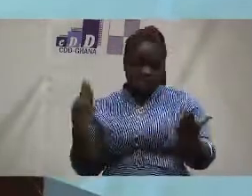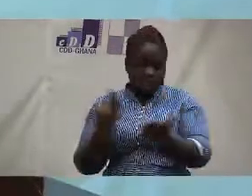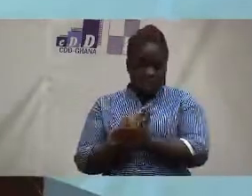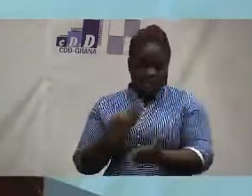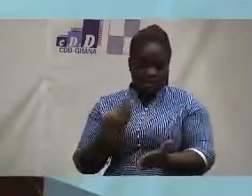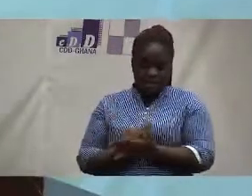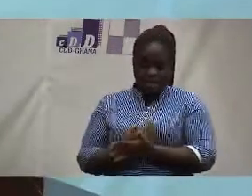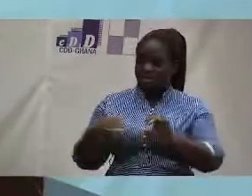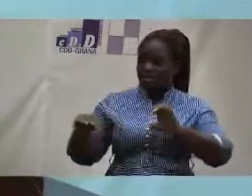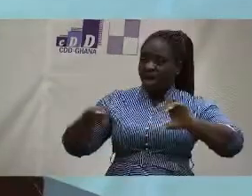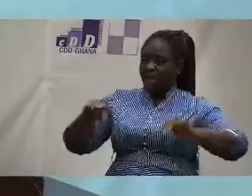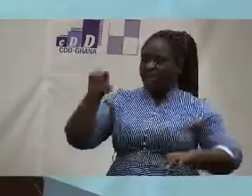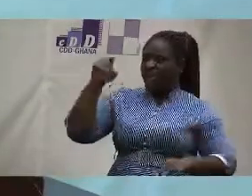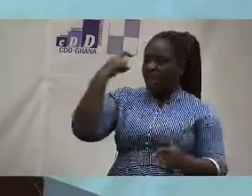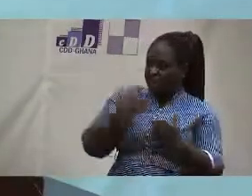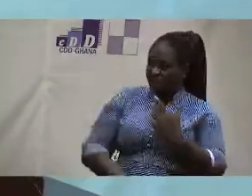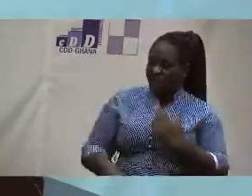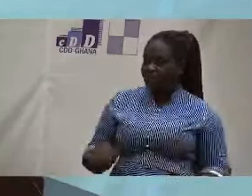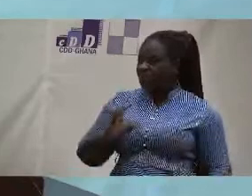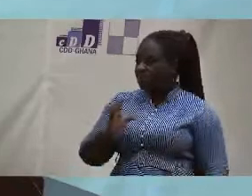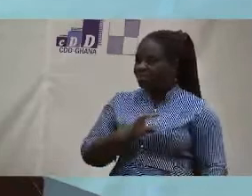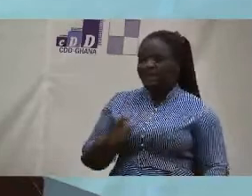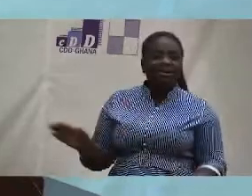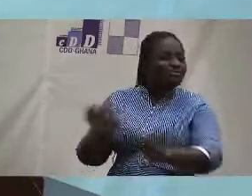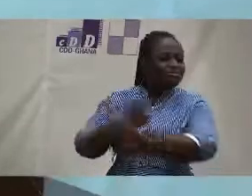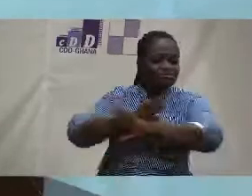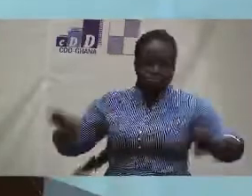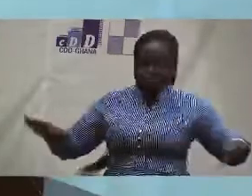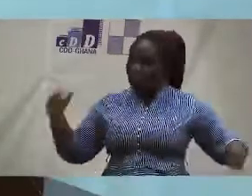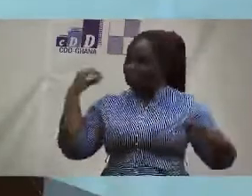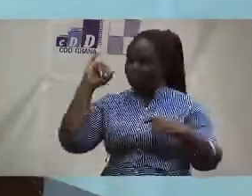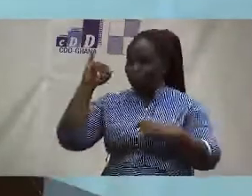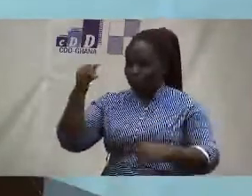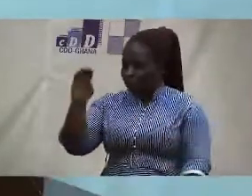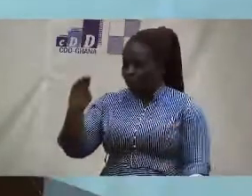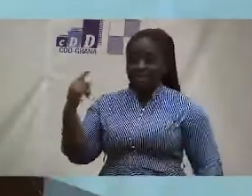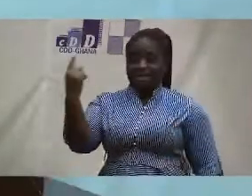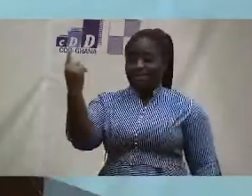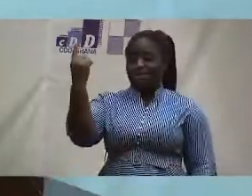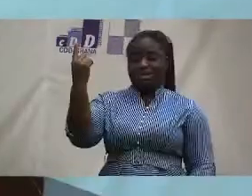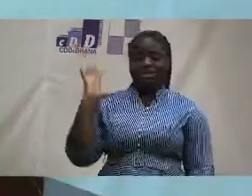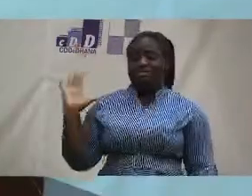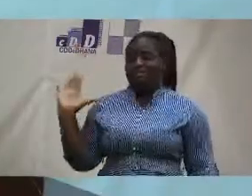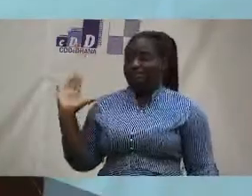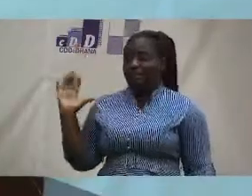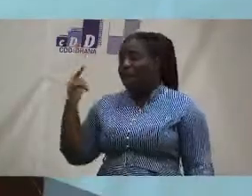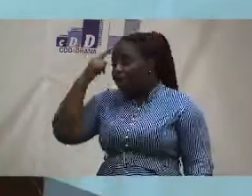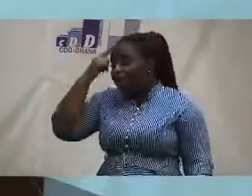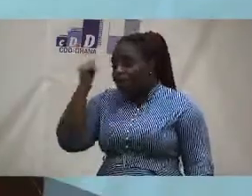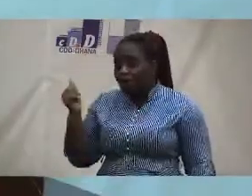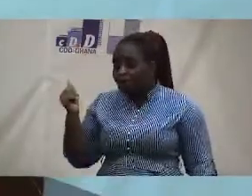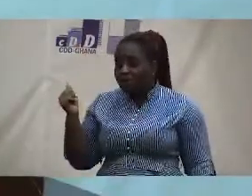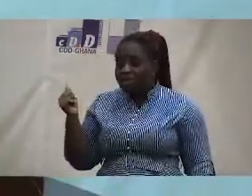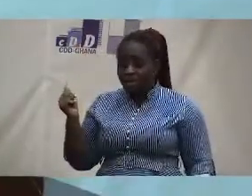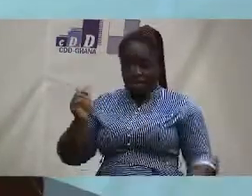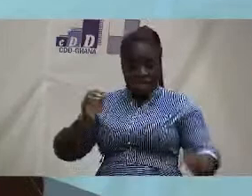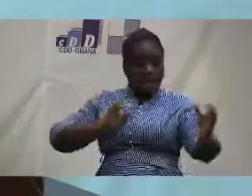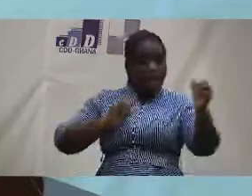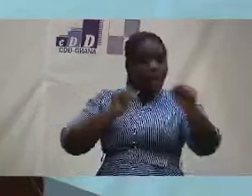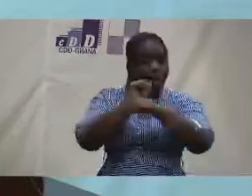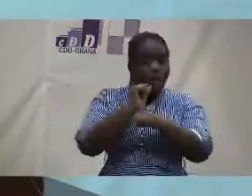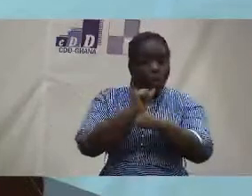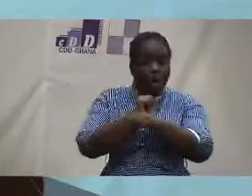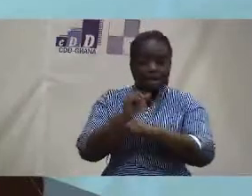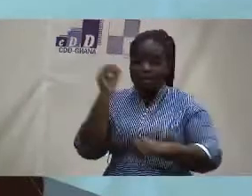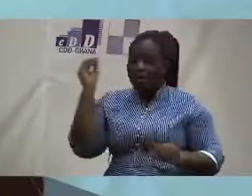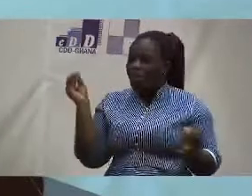Action Tax Committee. No job except that, because the higher our transaction, the